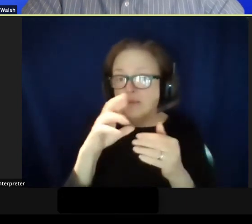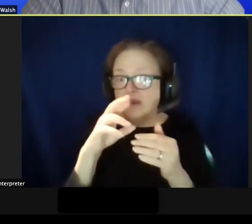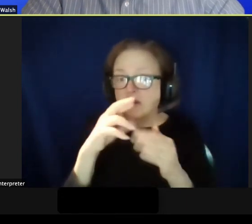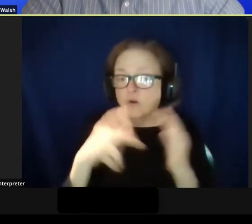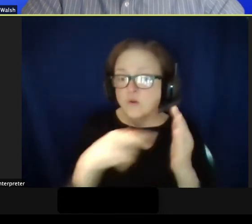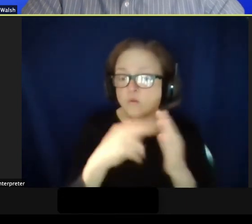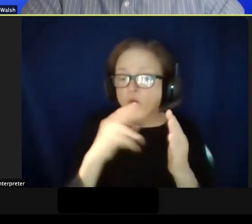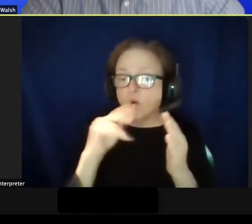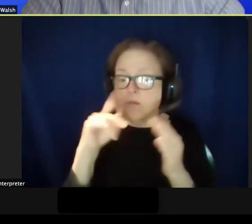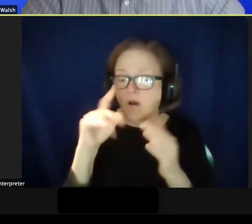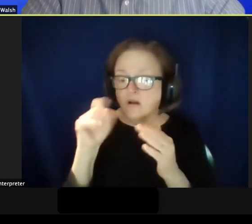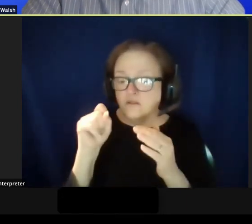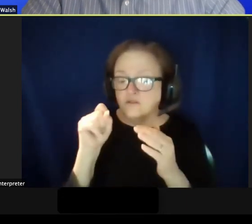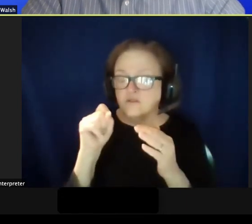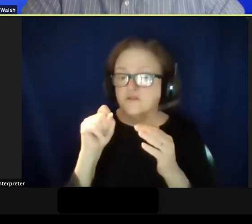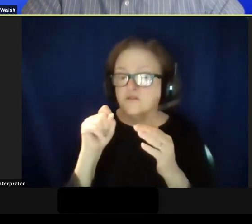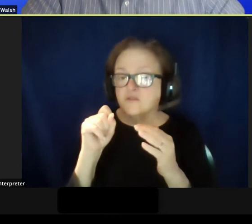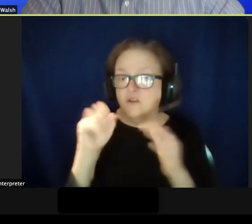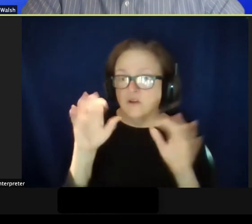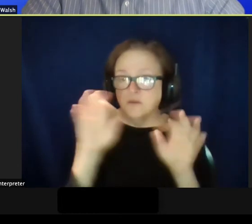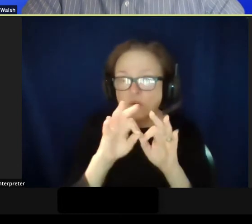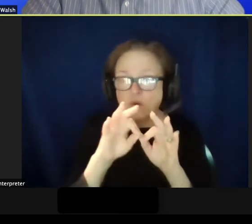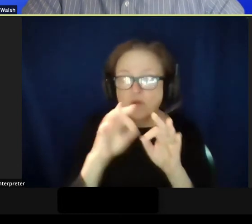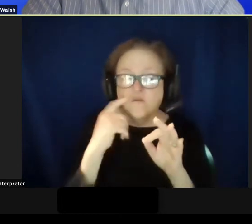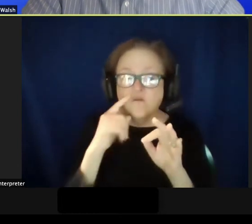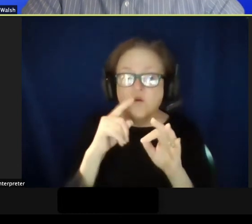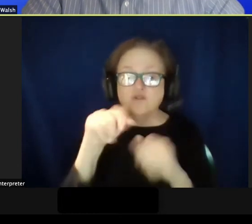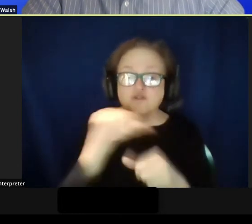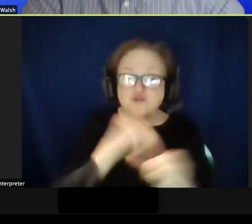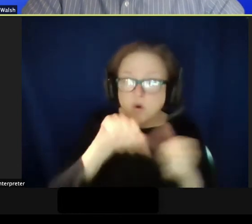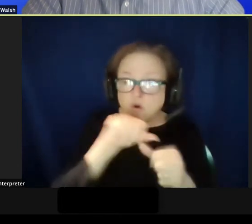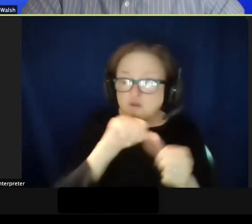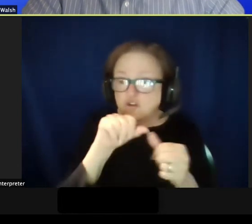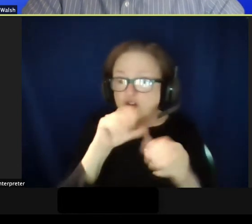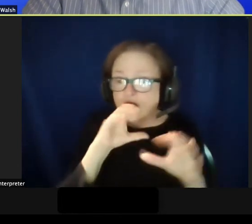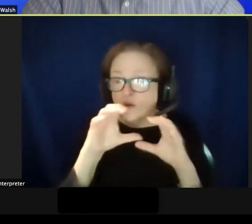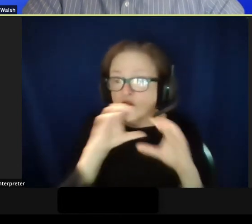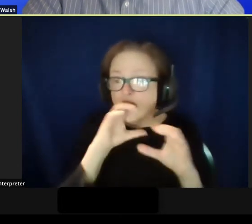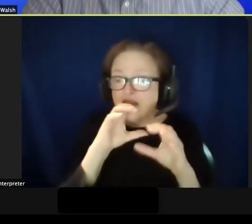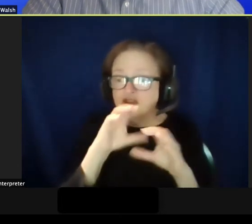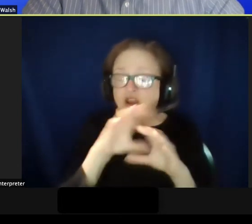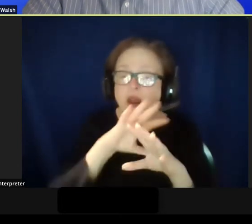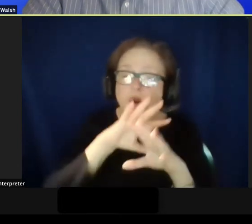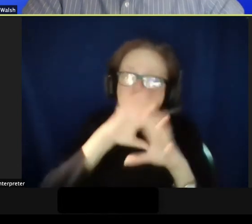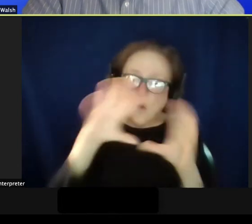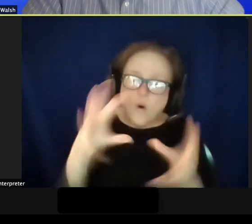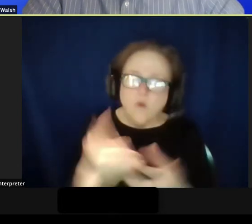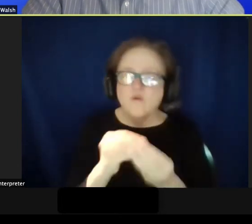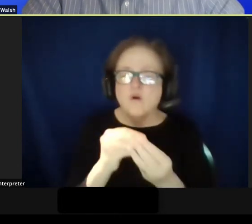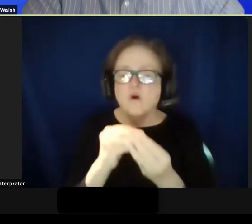to self-awareness, social communication, and overall social emotional well-being.